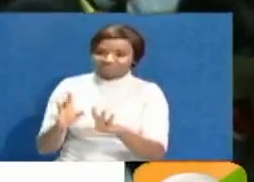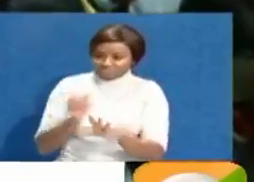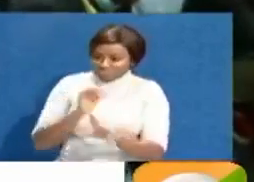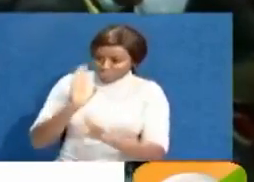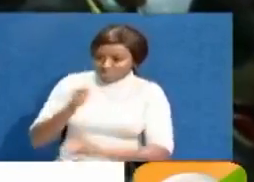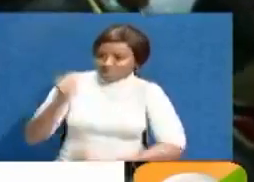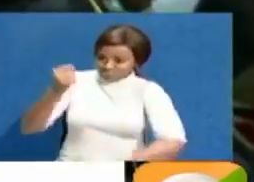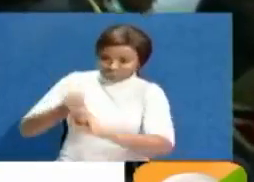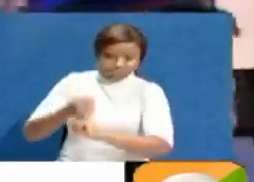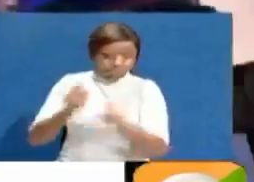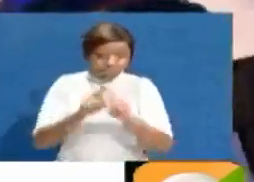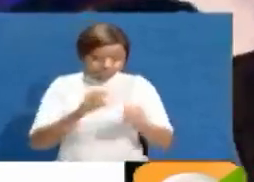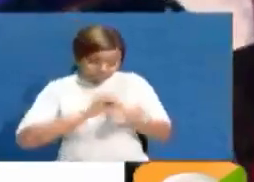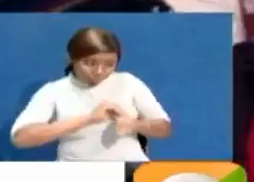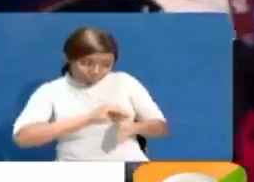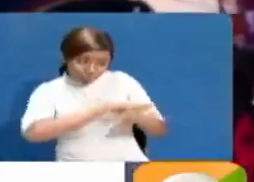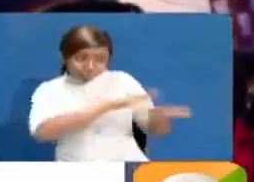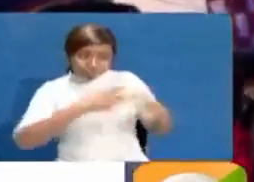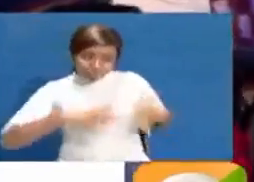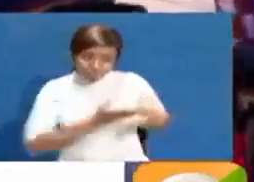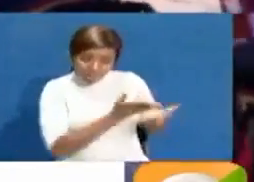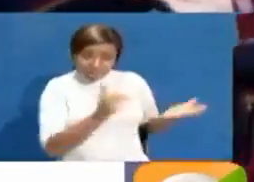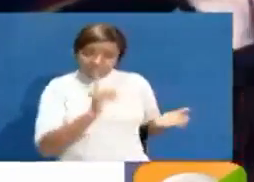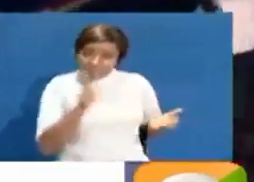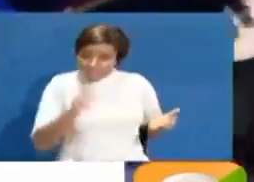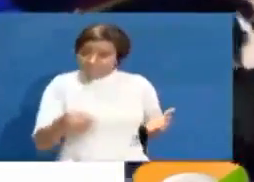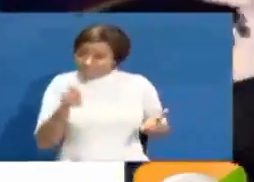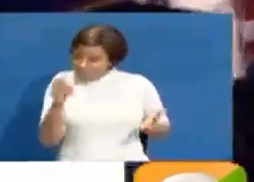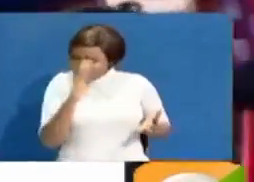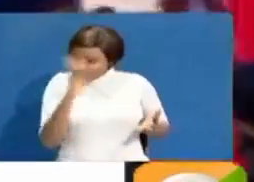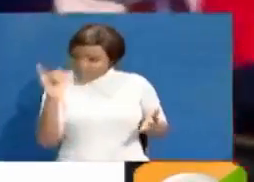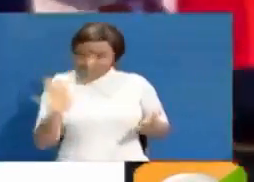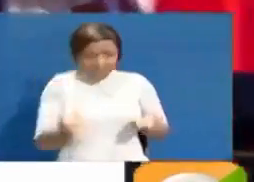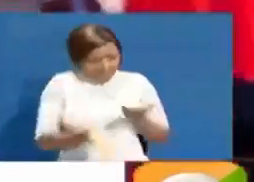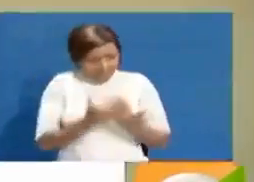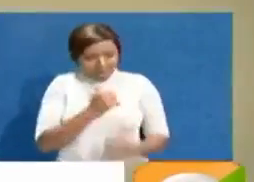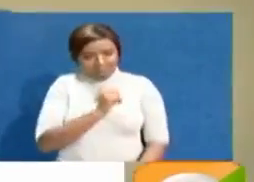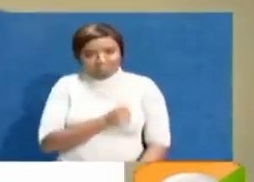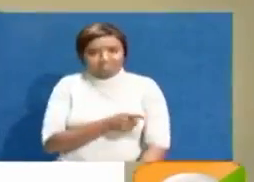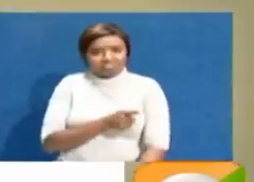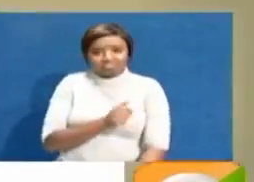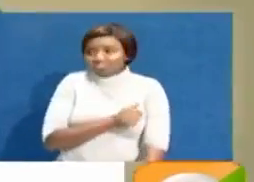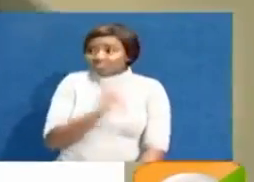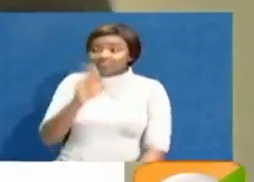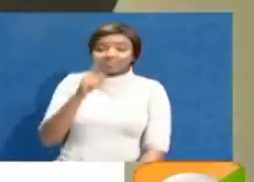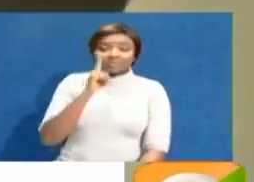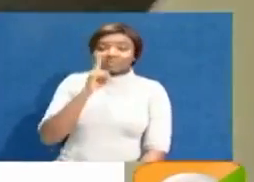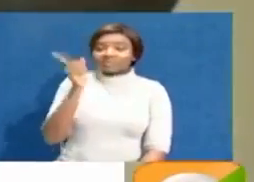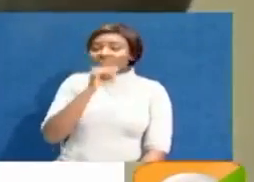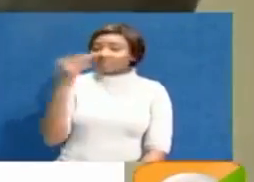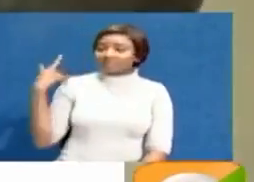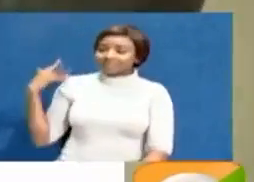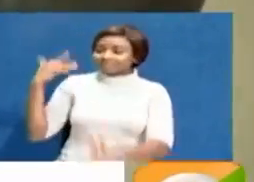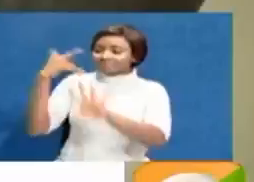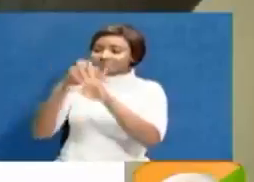their flock to convince them of the fruits that the initiative promises upon adoption. The narrative that has been